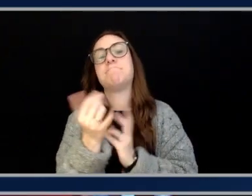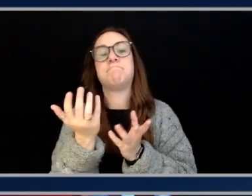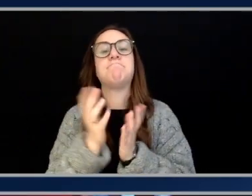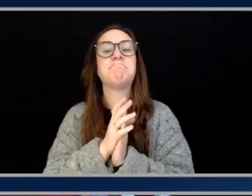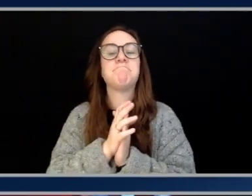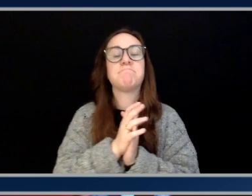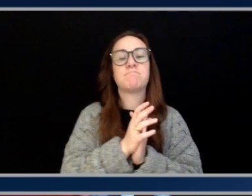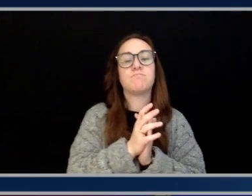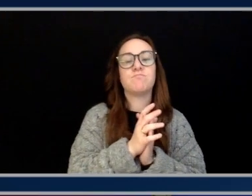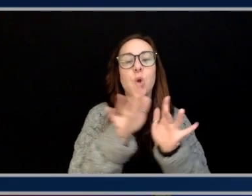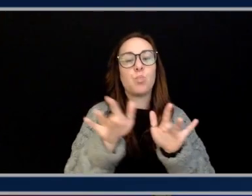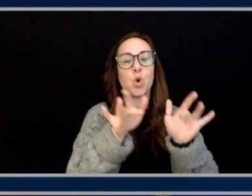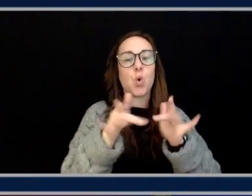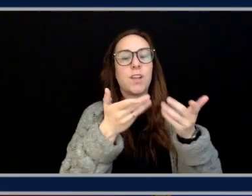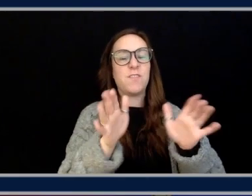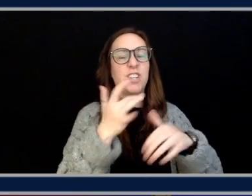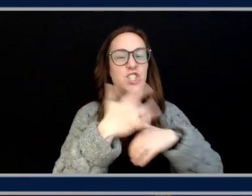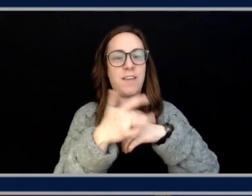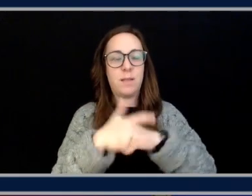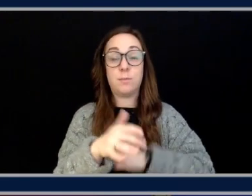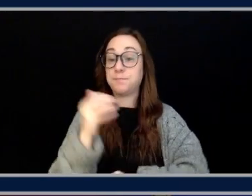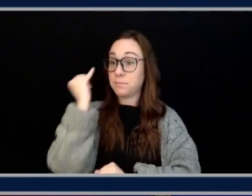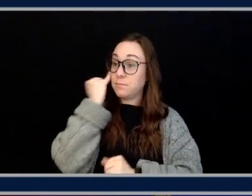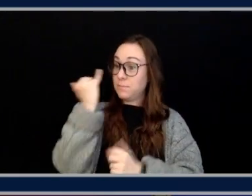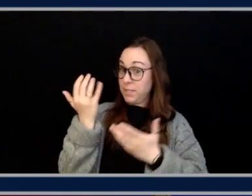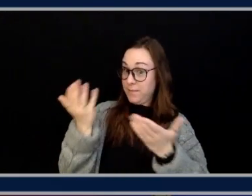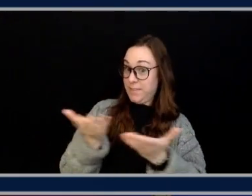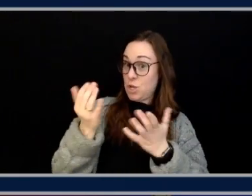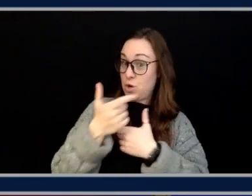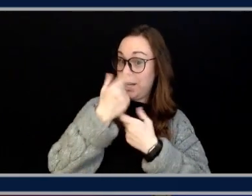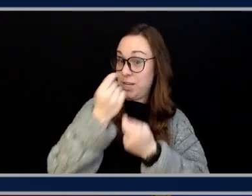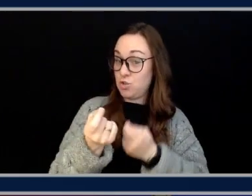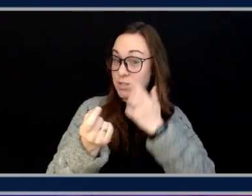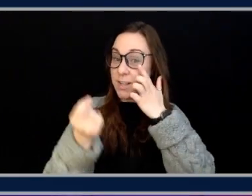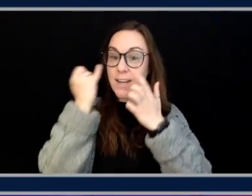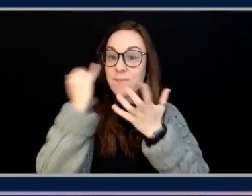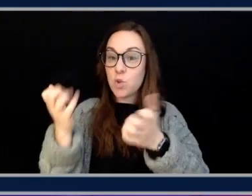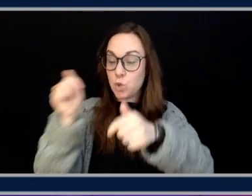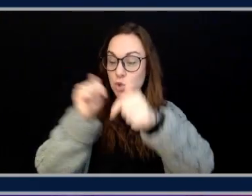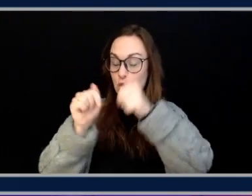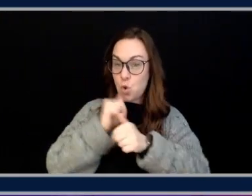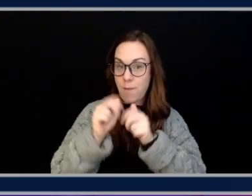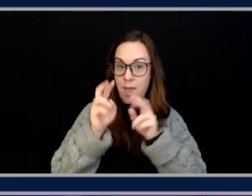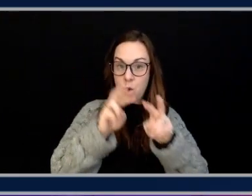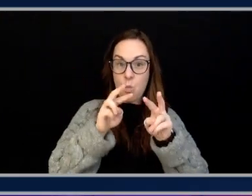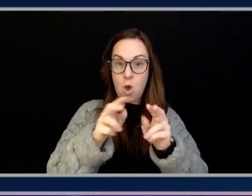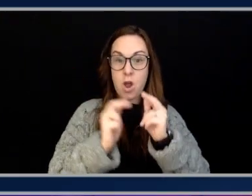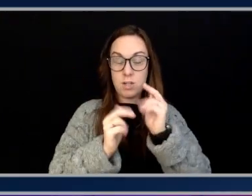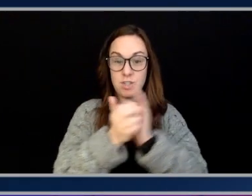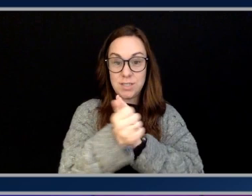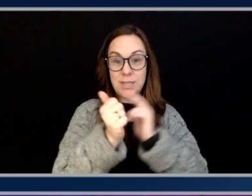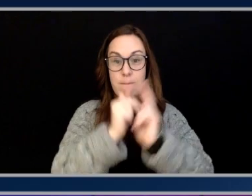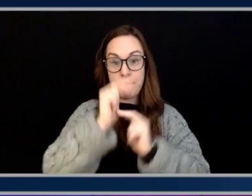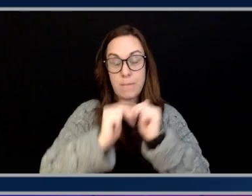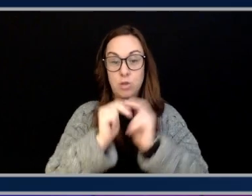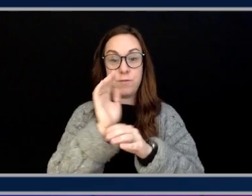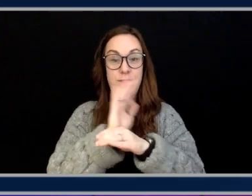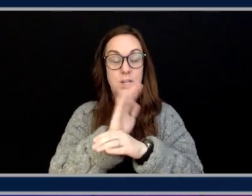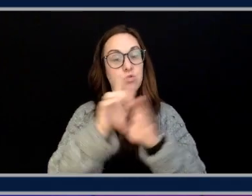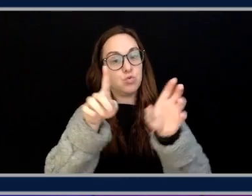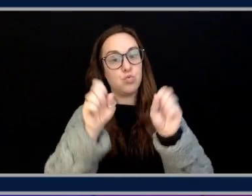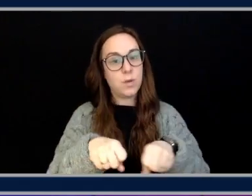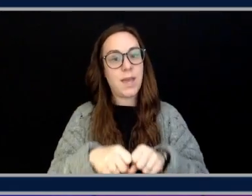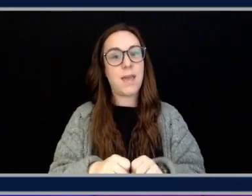mean, if we have anyone here who's interested in doing that, where do they find that? If you want to go back, watch these Skill Builder videos? Yeah, so you can actually go to